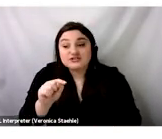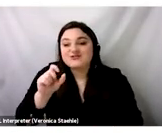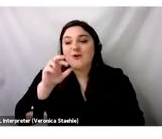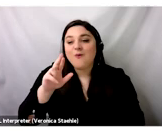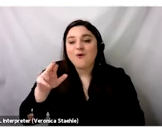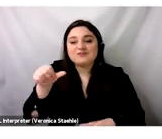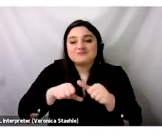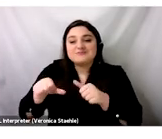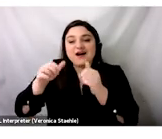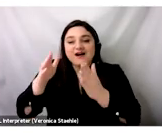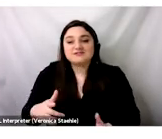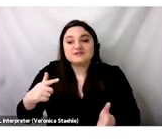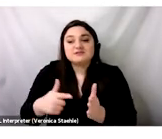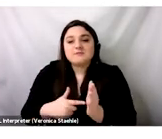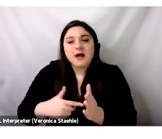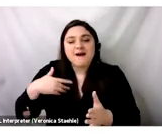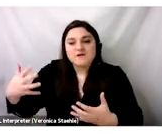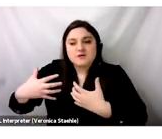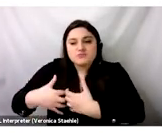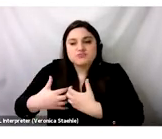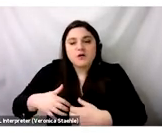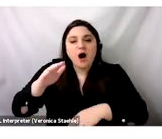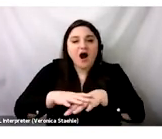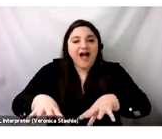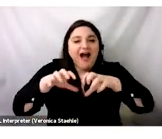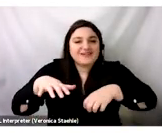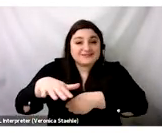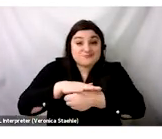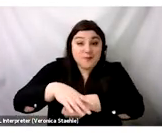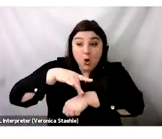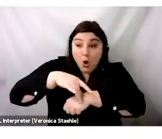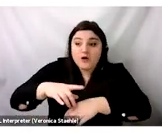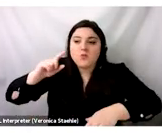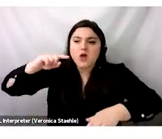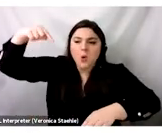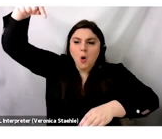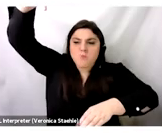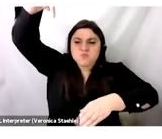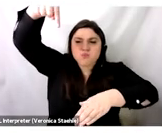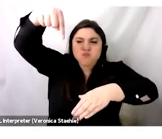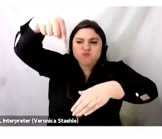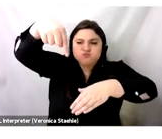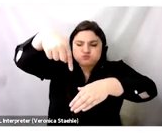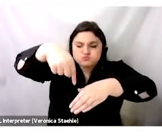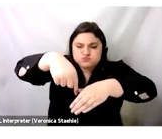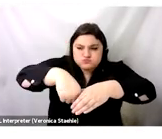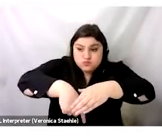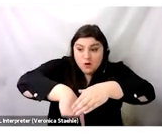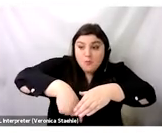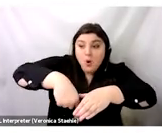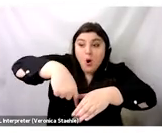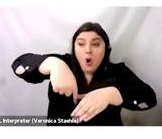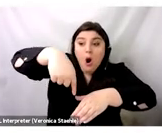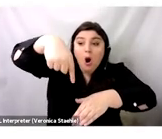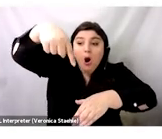like ice cores, and they can check out the different geologic eras based on the types of